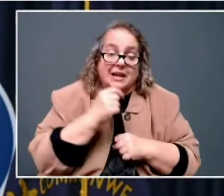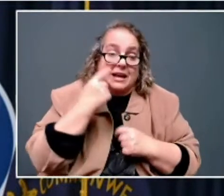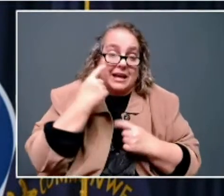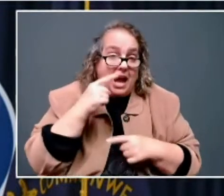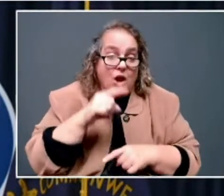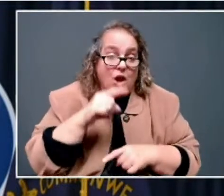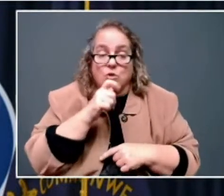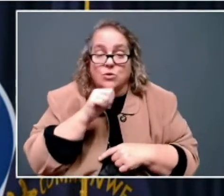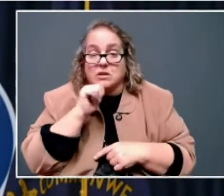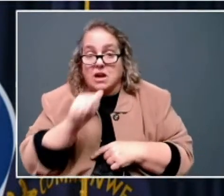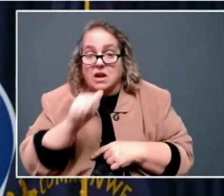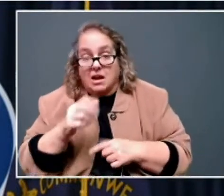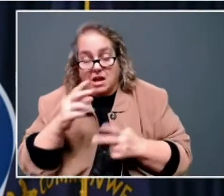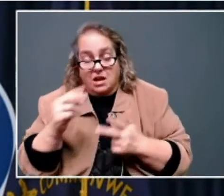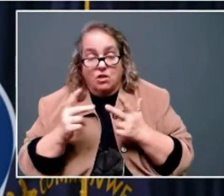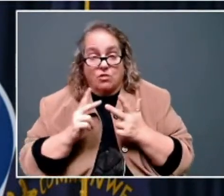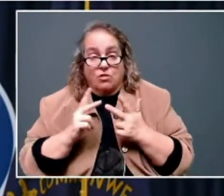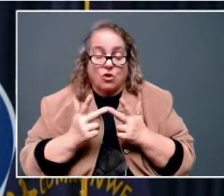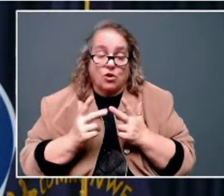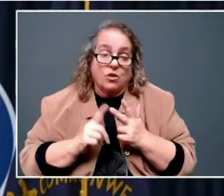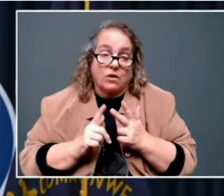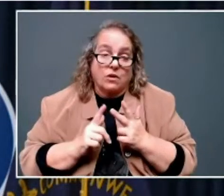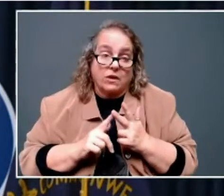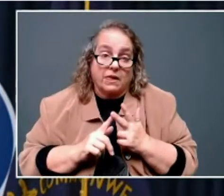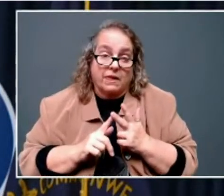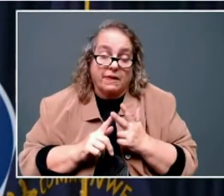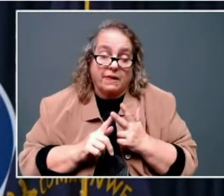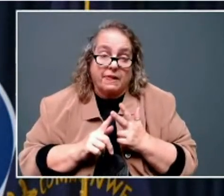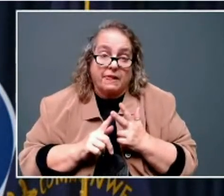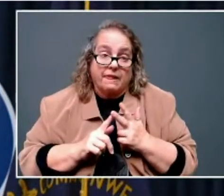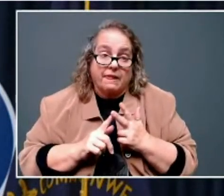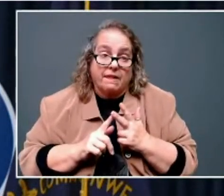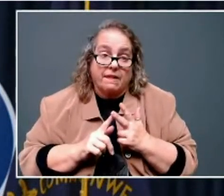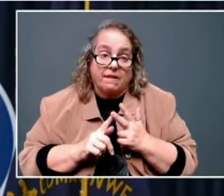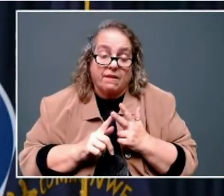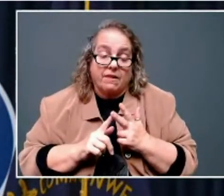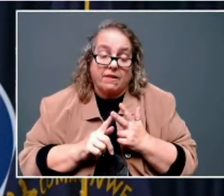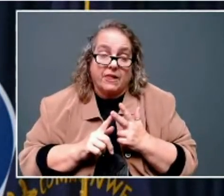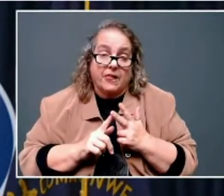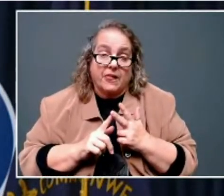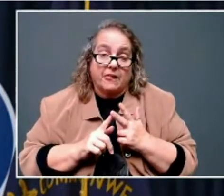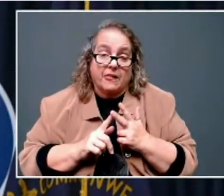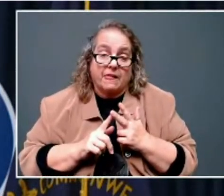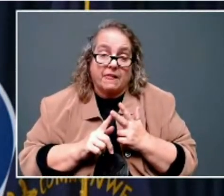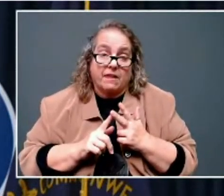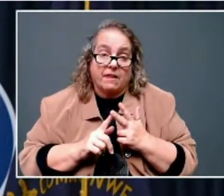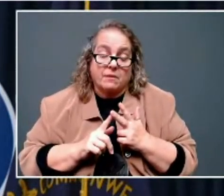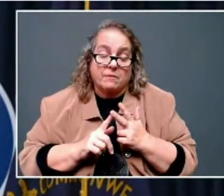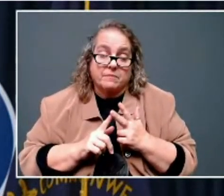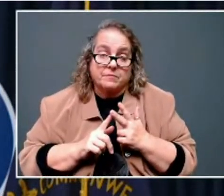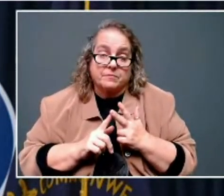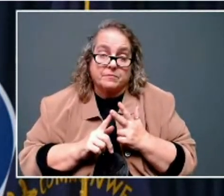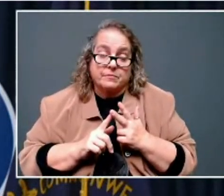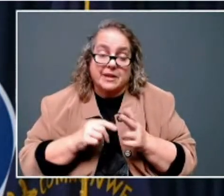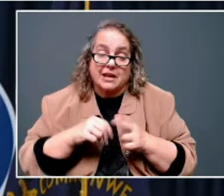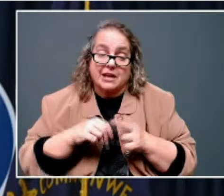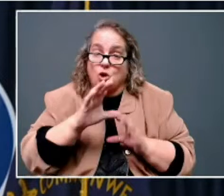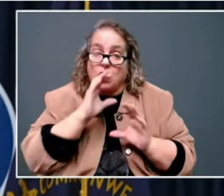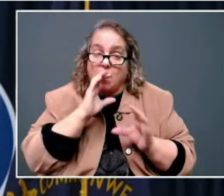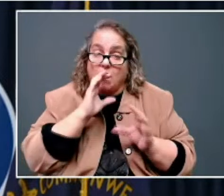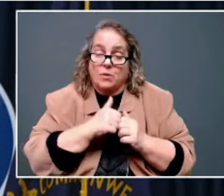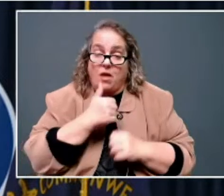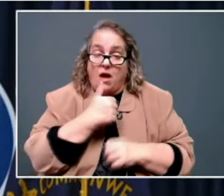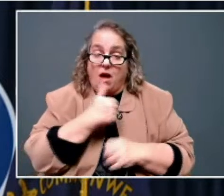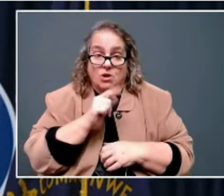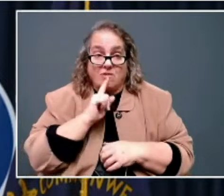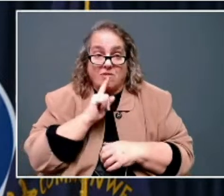conversation. Go ahead. In your conversations with hospitals, are they telling you anything about length of